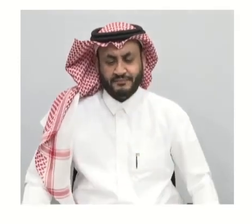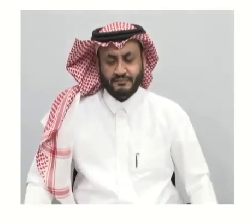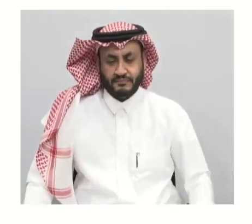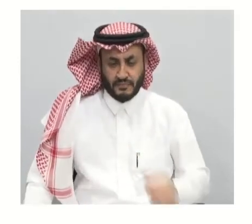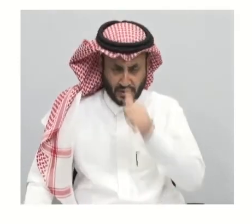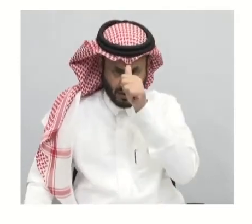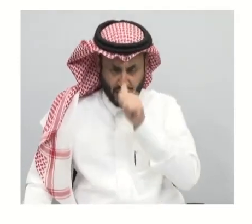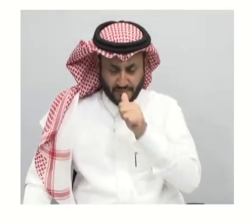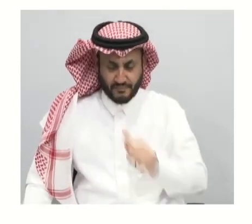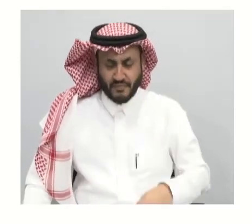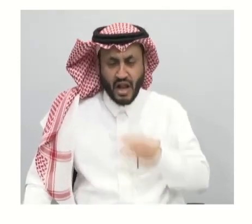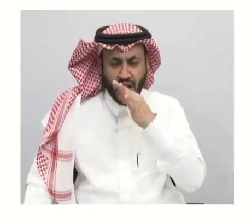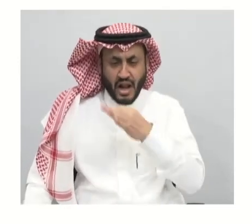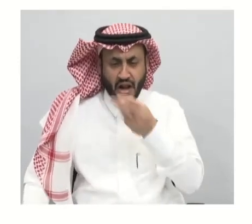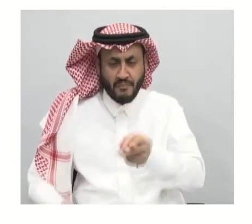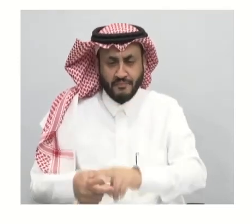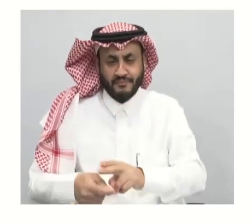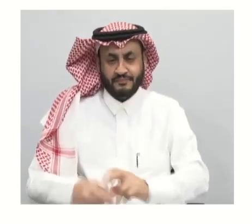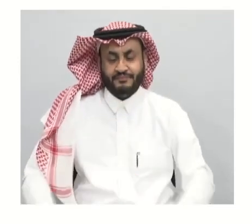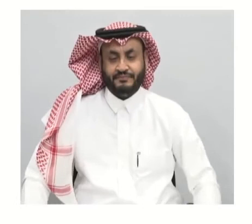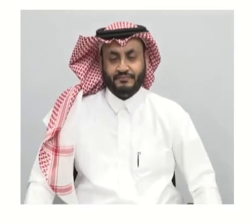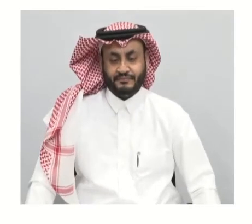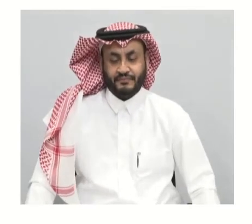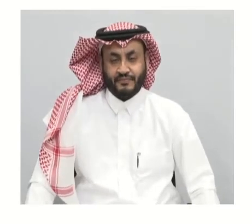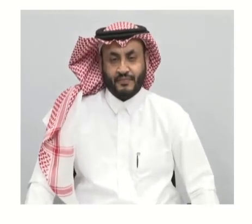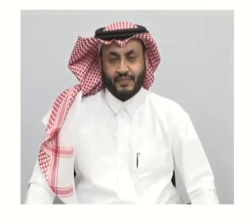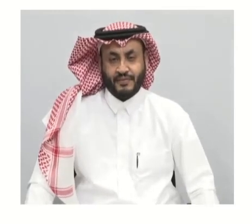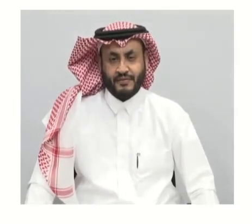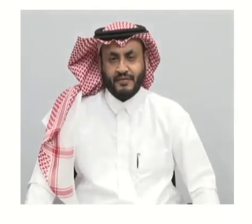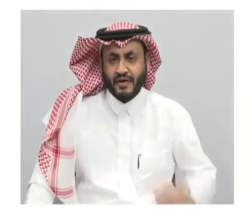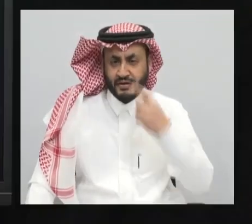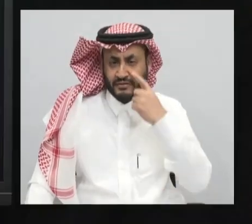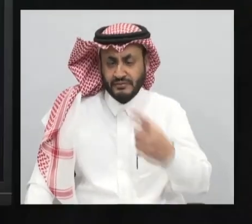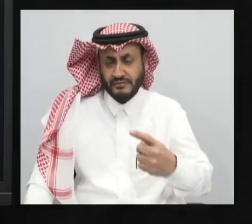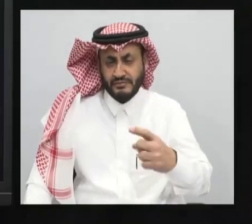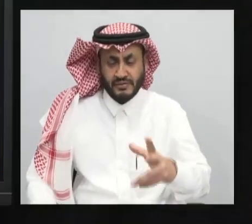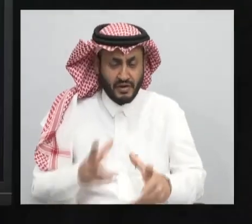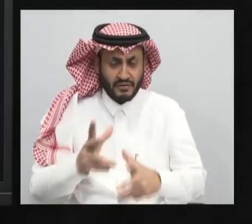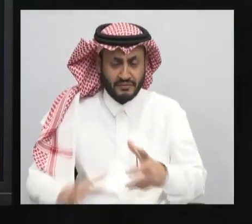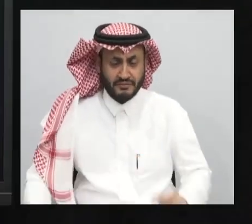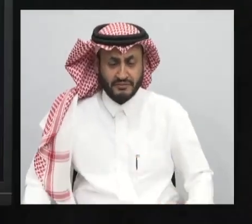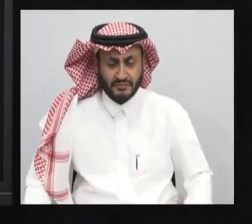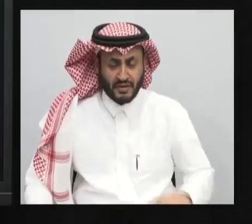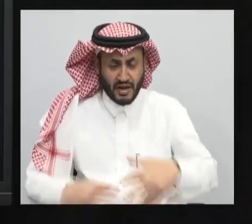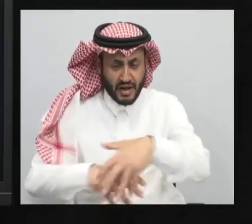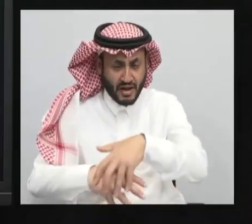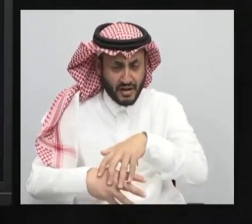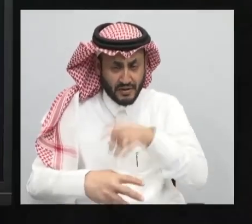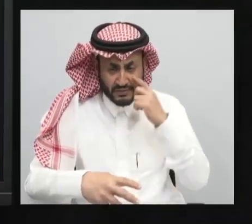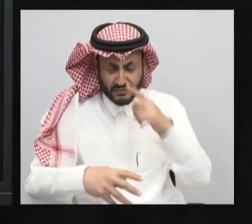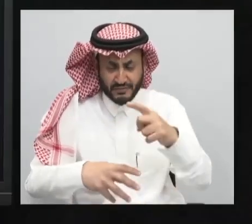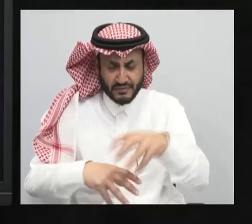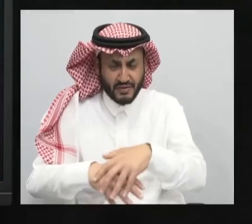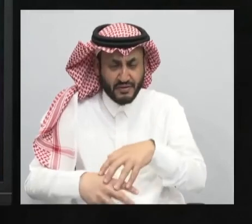serious, talkative, okay? Try to look at the table in Language and Context.